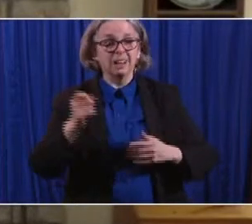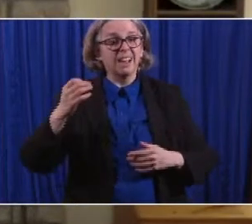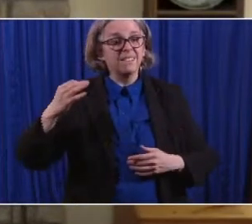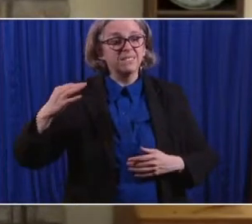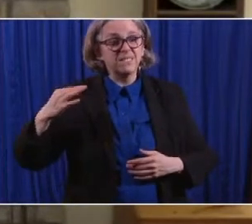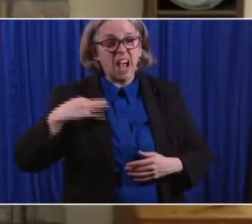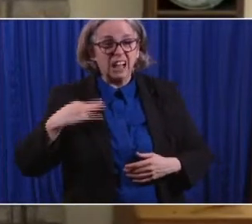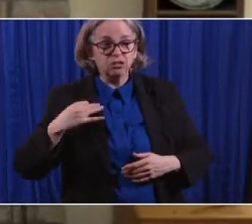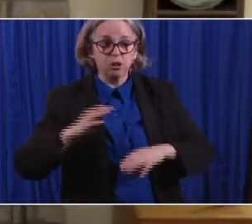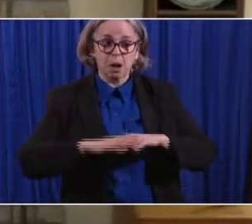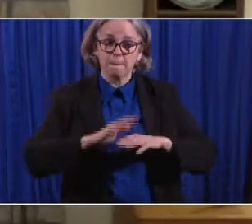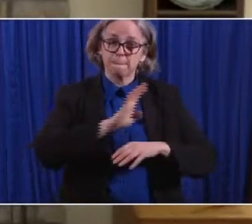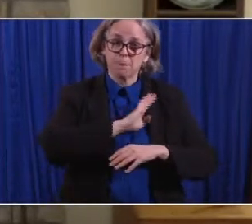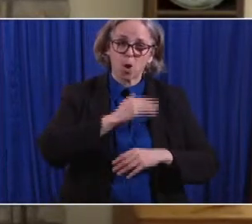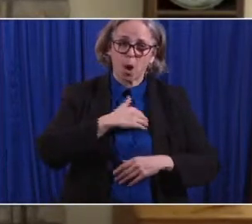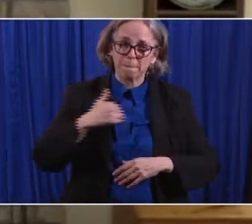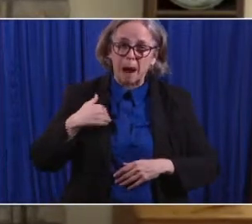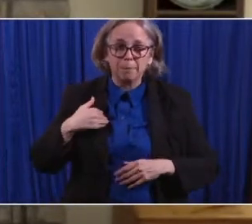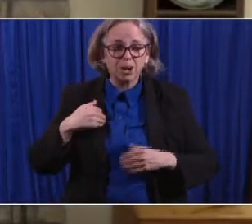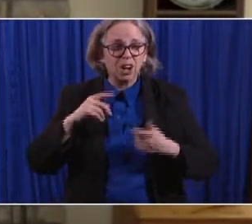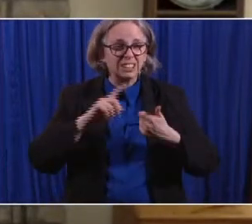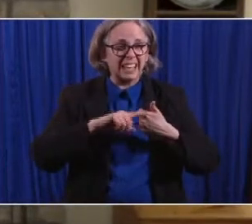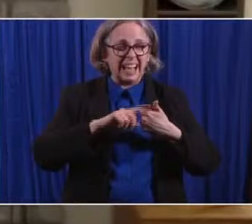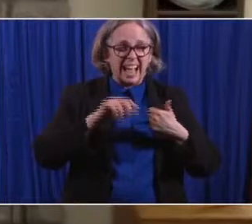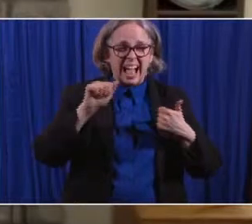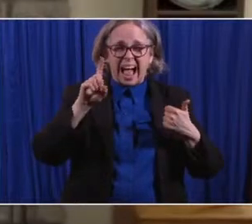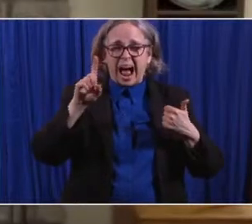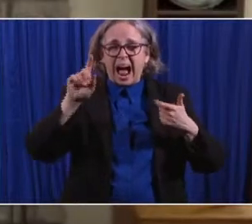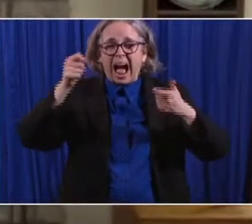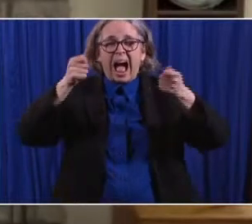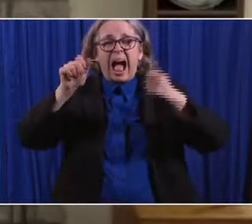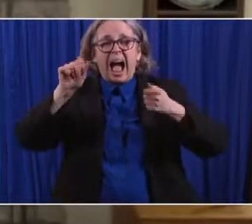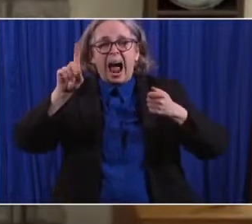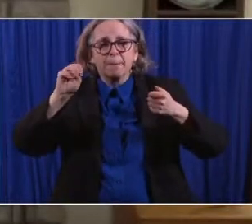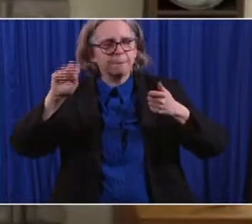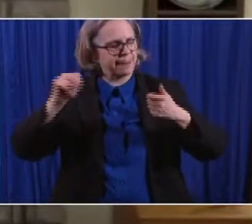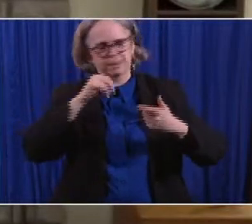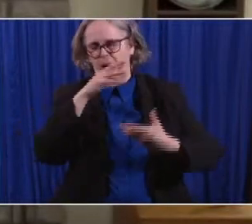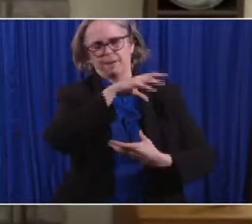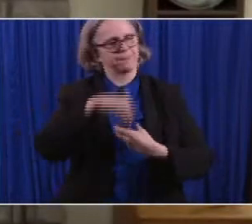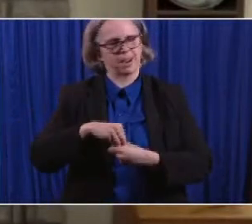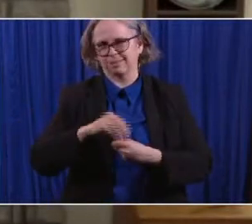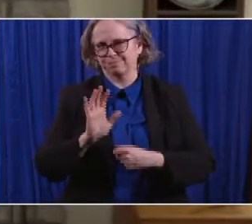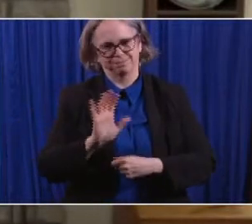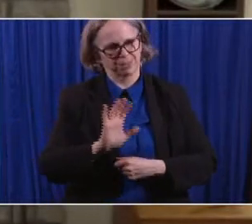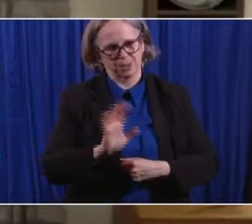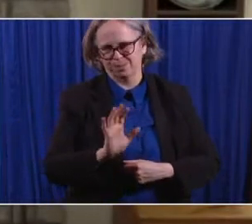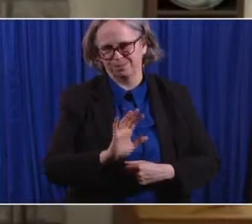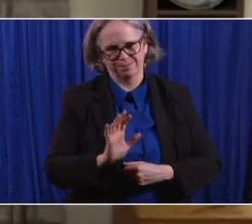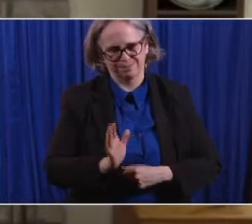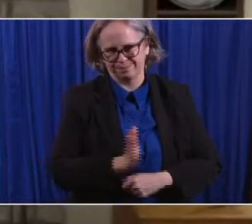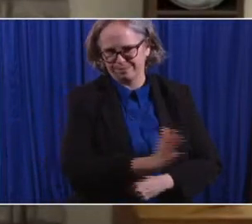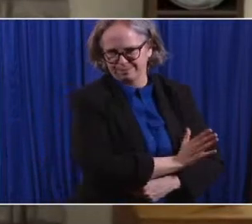owners, administrators that don't provide in-classroom support. We expect about